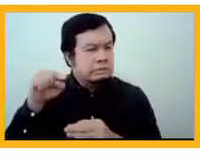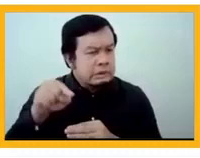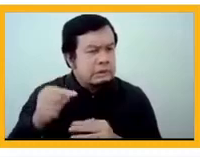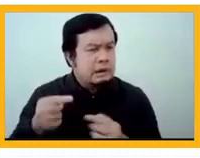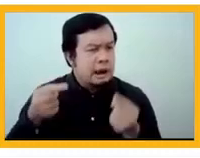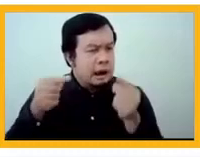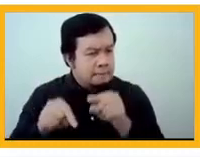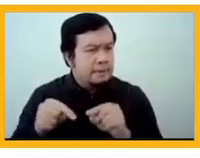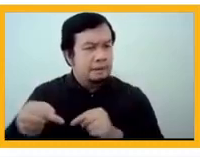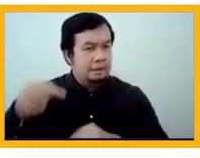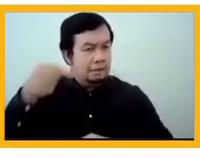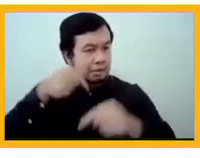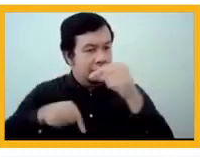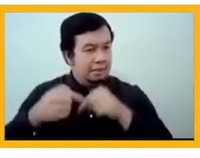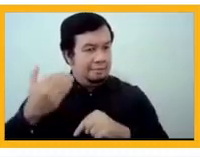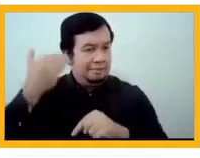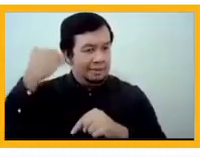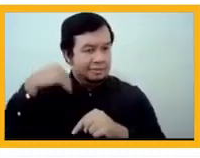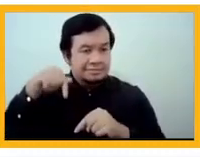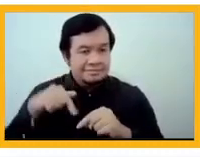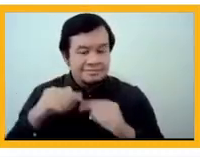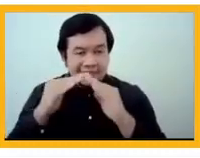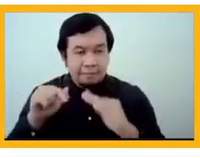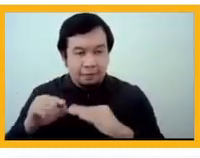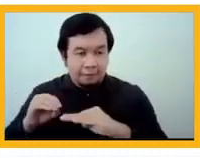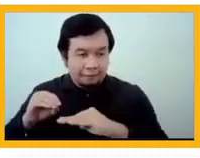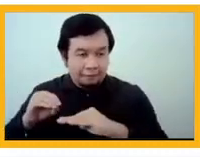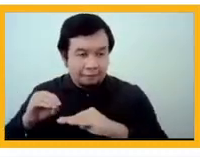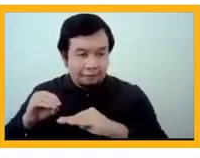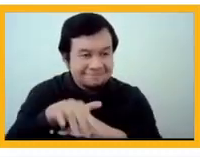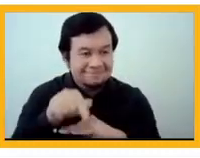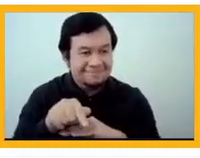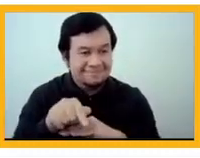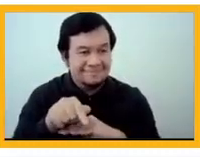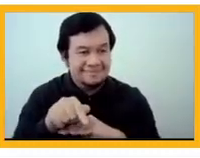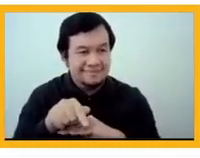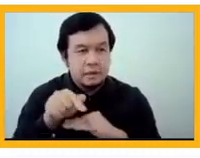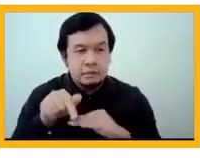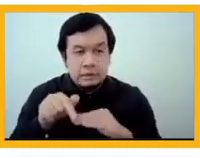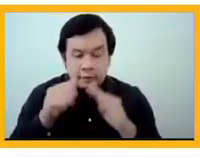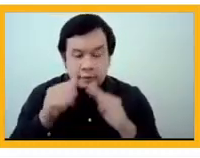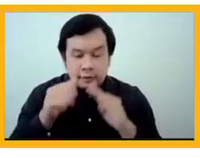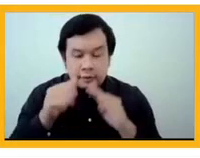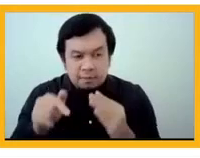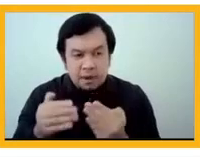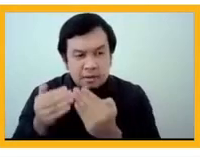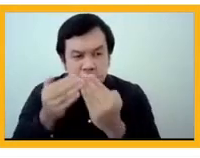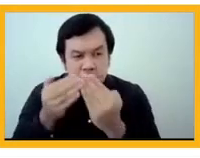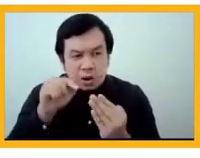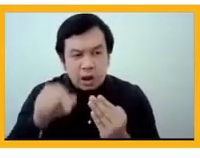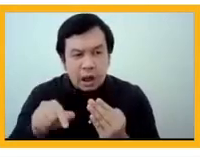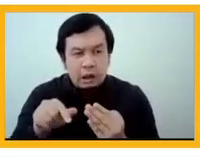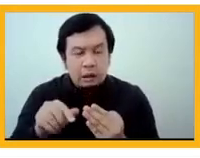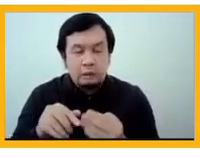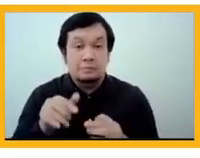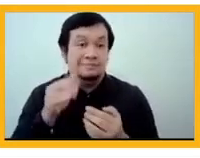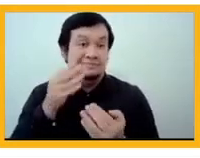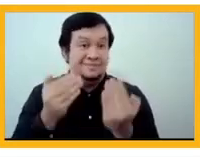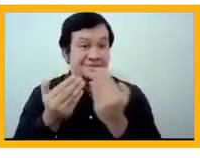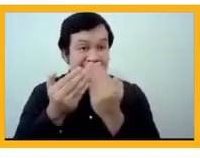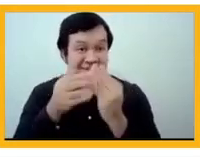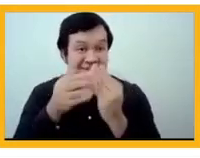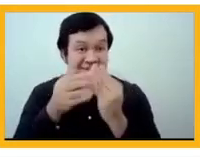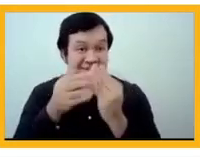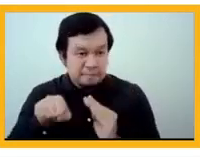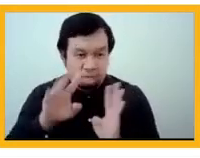intervene in the households. And so the focus was mainly in the schools. But what you're able to do now with mobile technology in particular, with text messages, with WhatsApp,